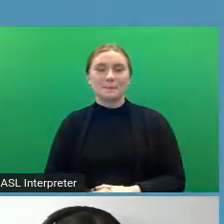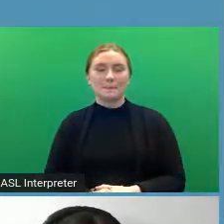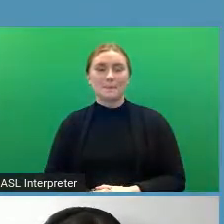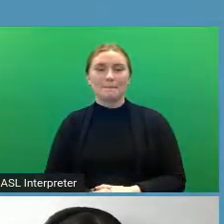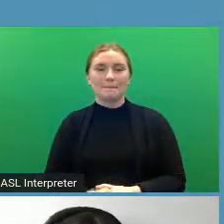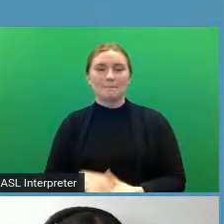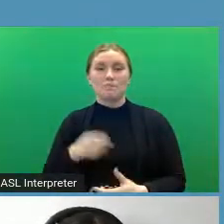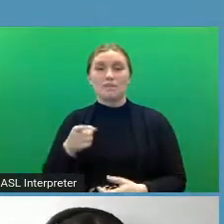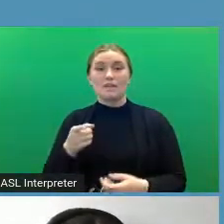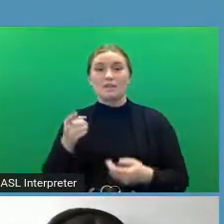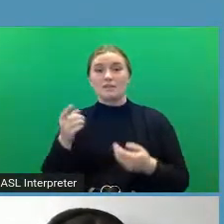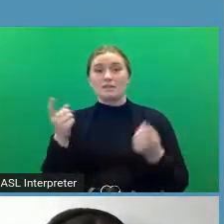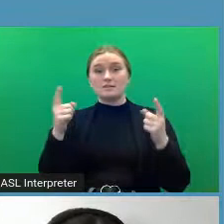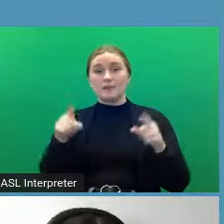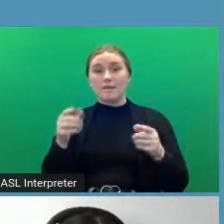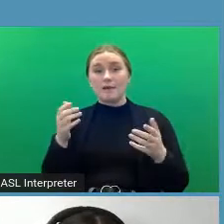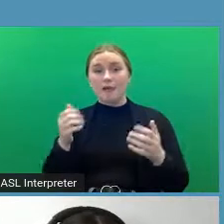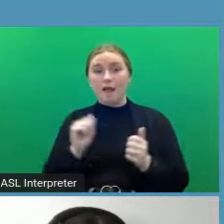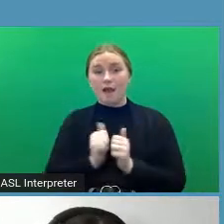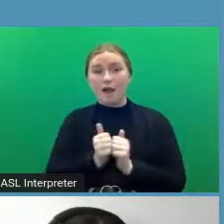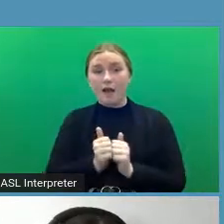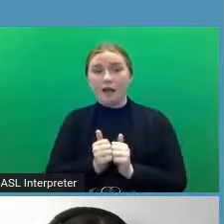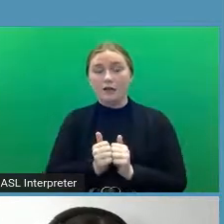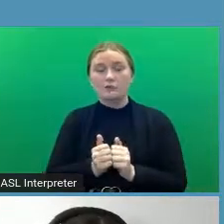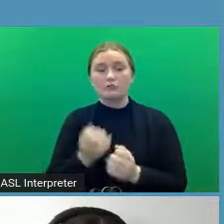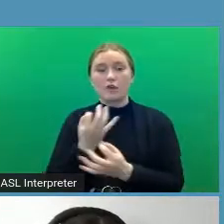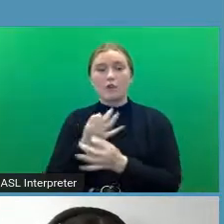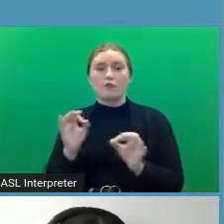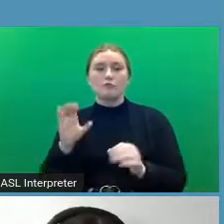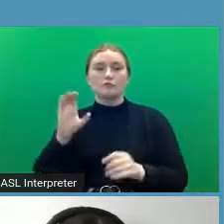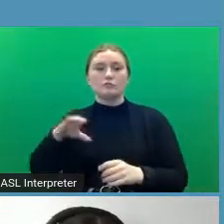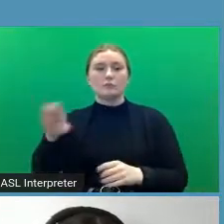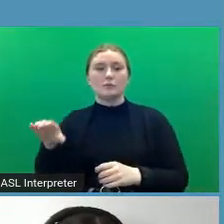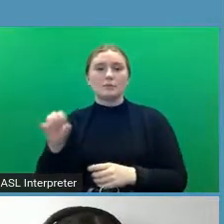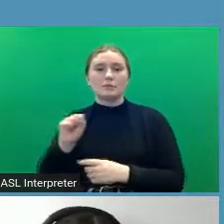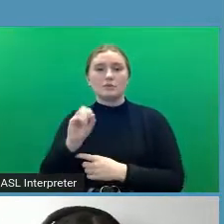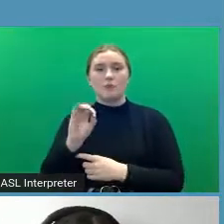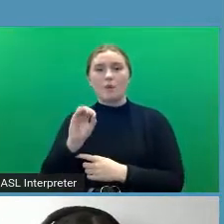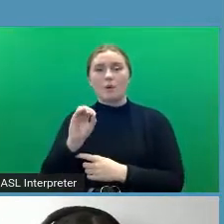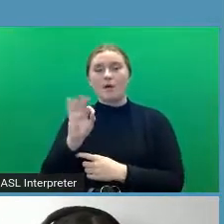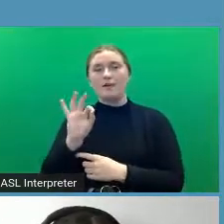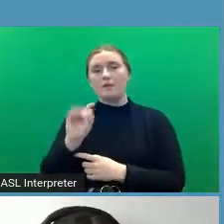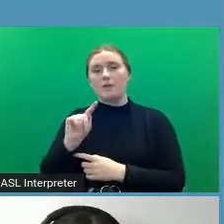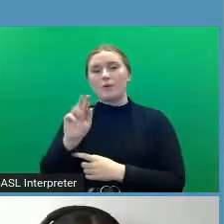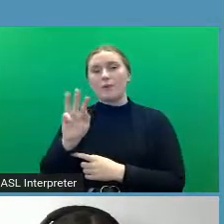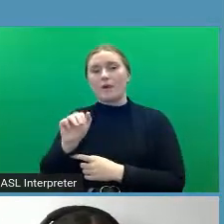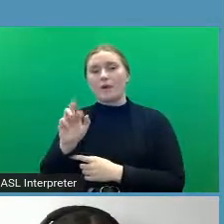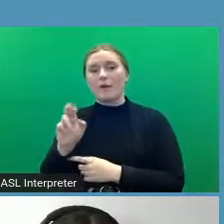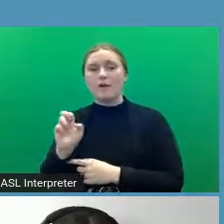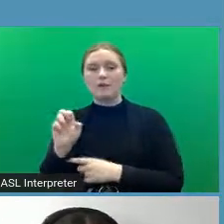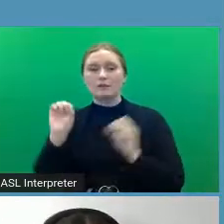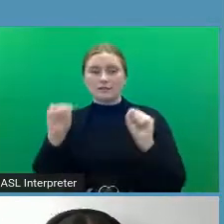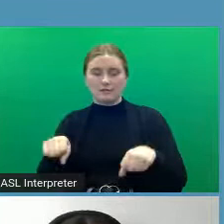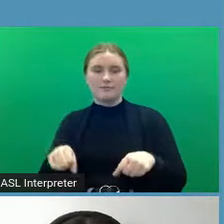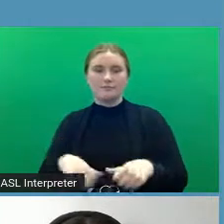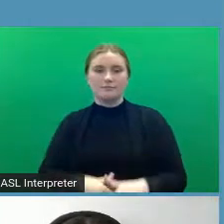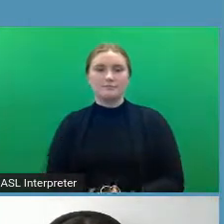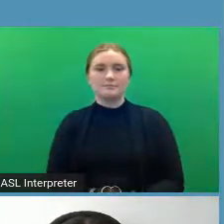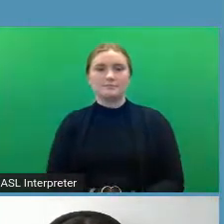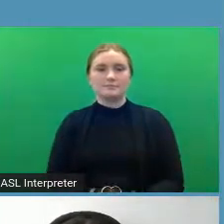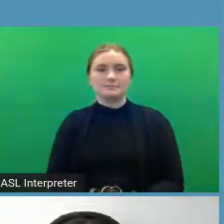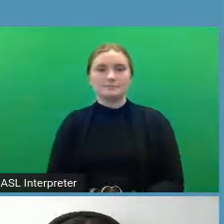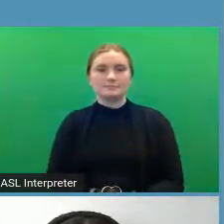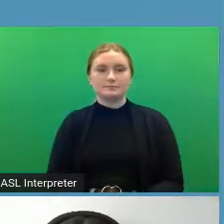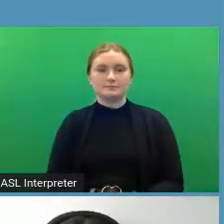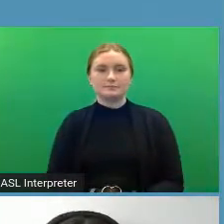AI, Rev, 3Play, Amara, which integrates with Vimeo, if I'm not mistaken, And then there are also some